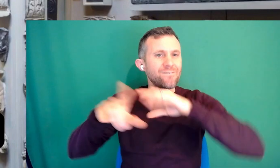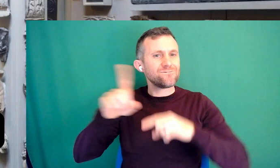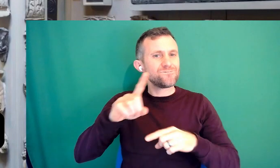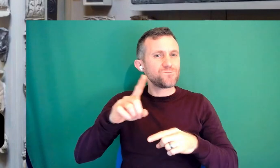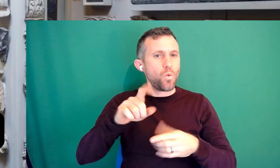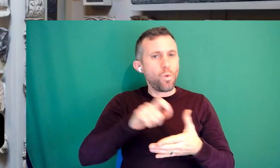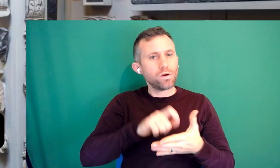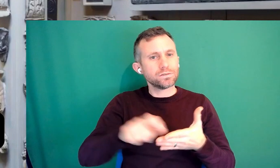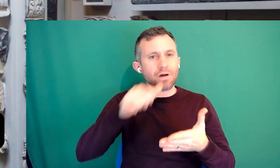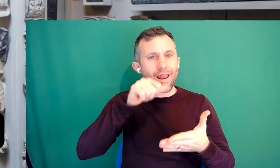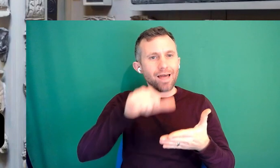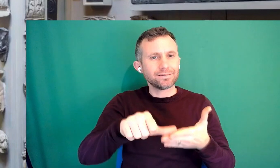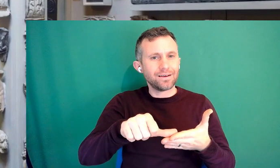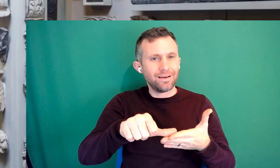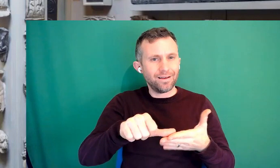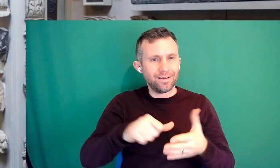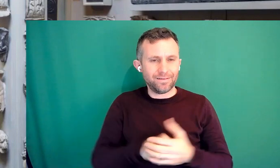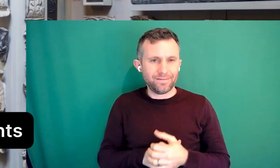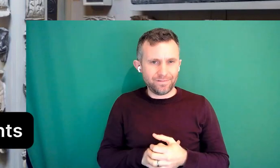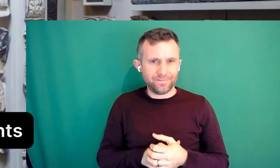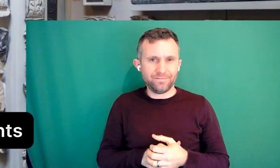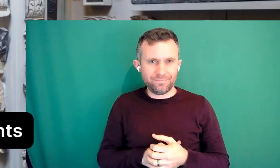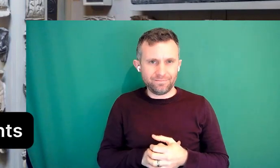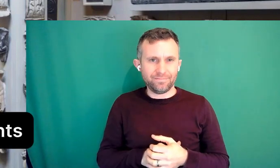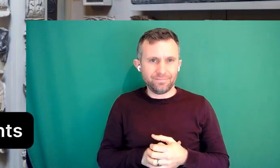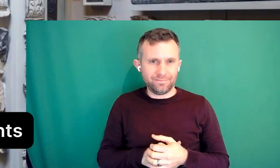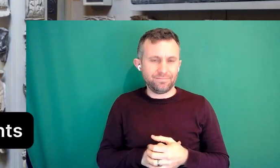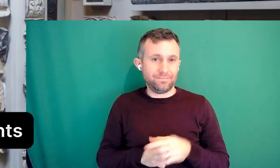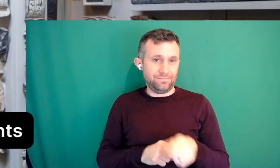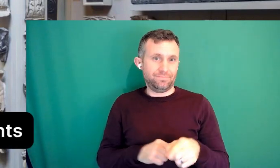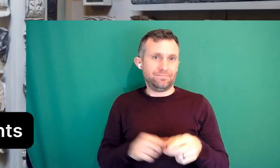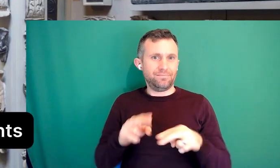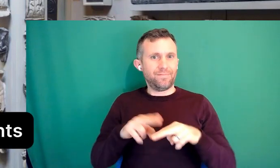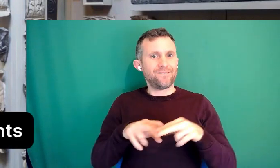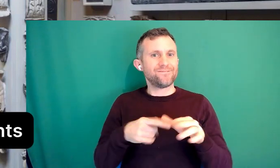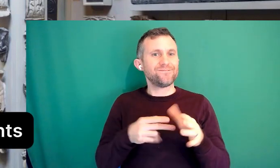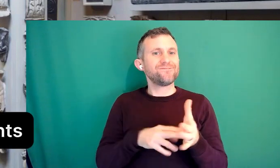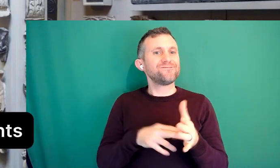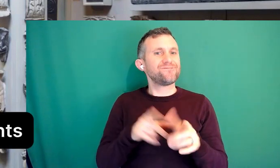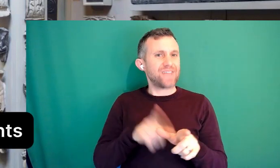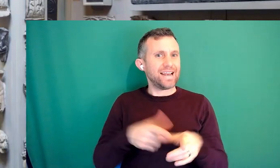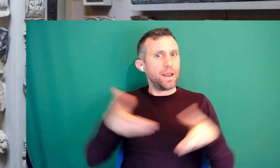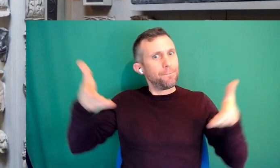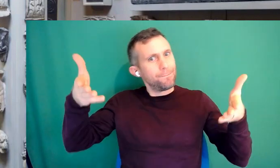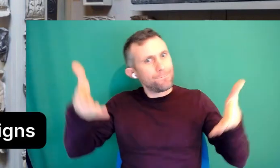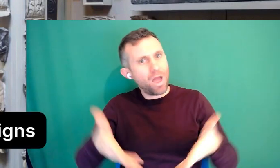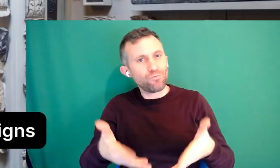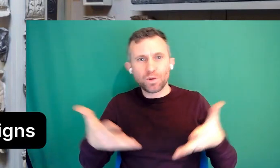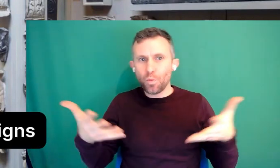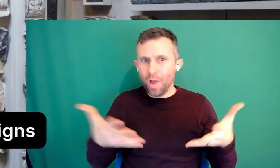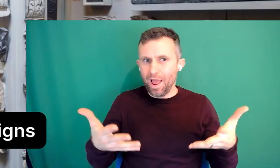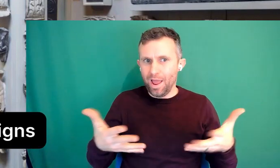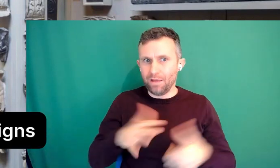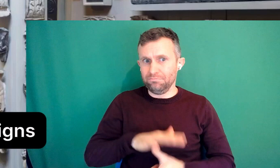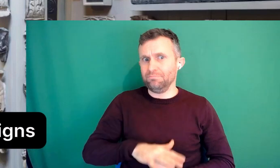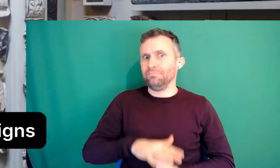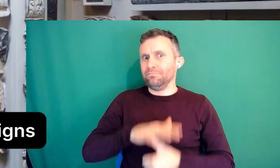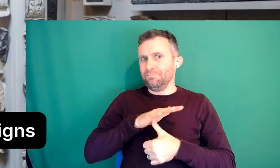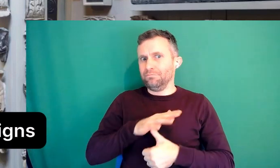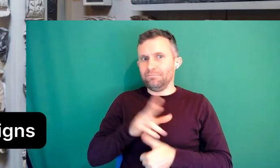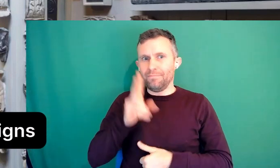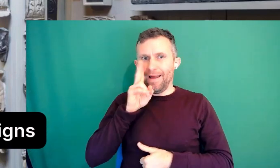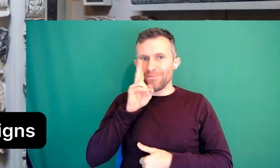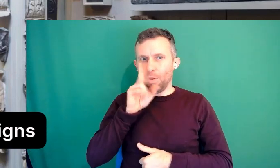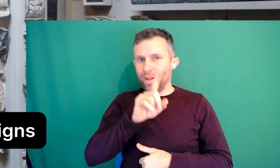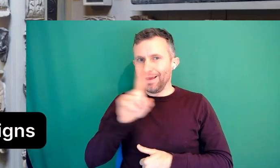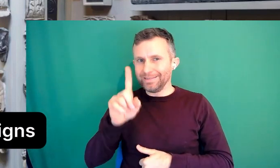and plaster copies of ancient Greek and Roman architectural fragments. So using these objects at